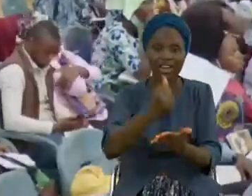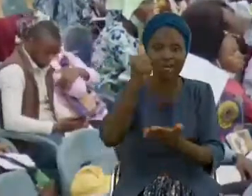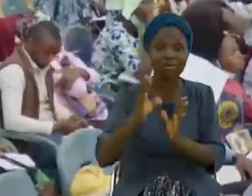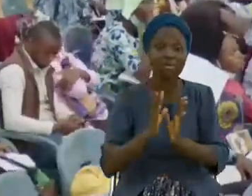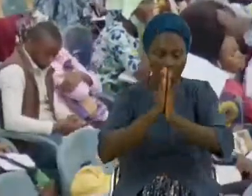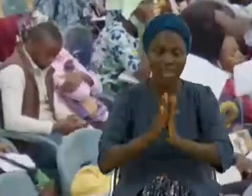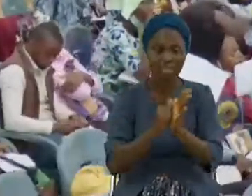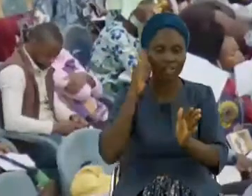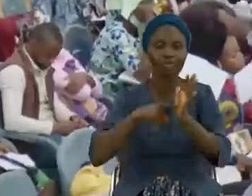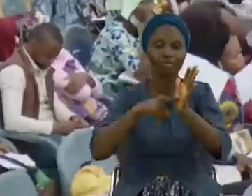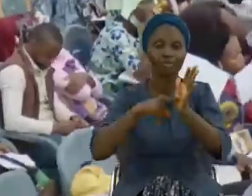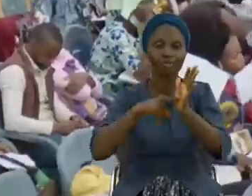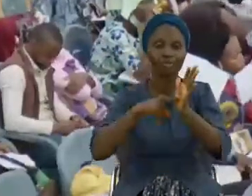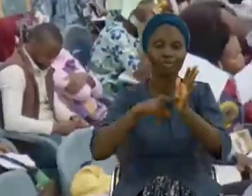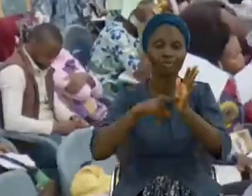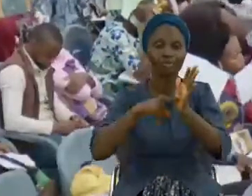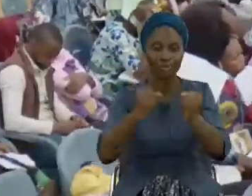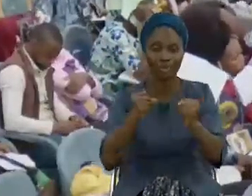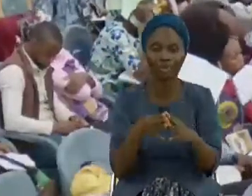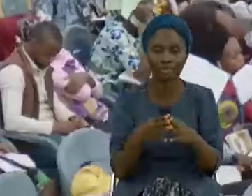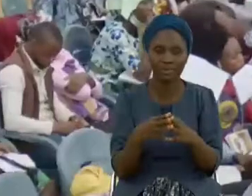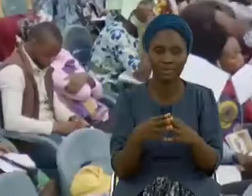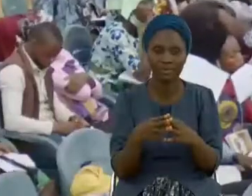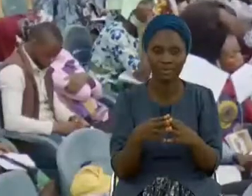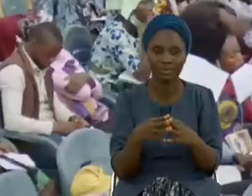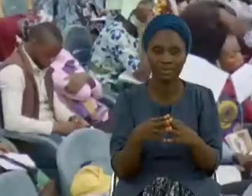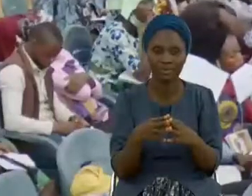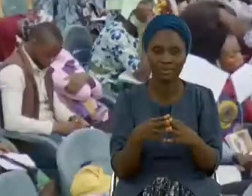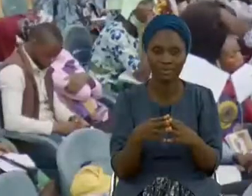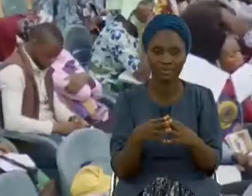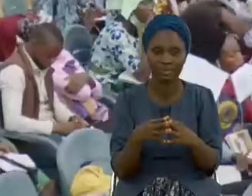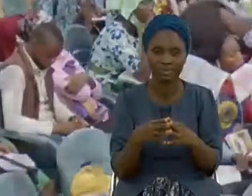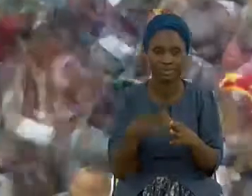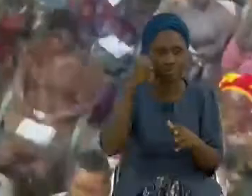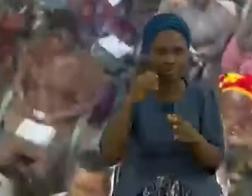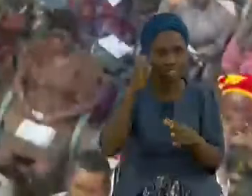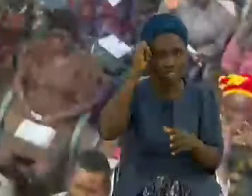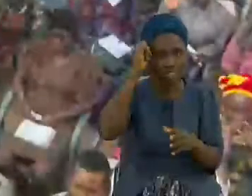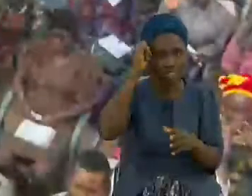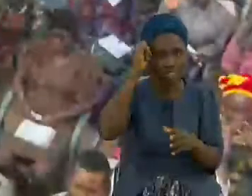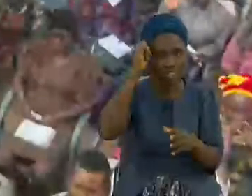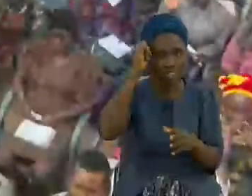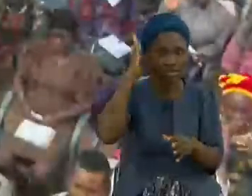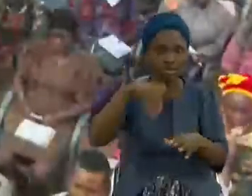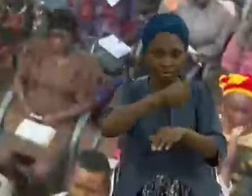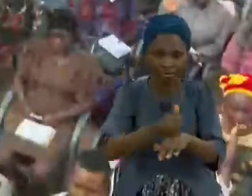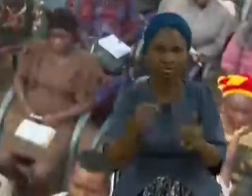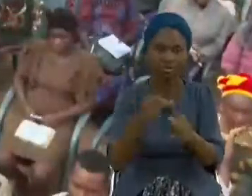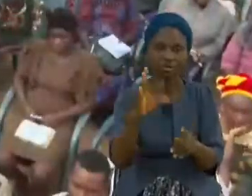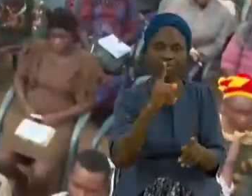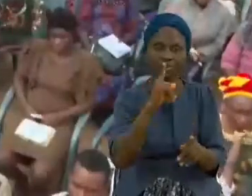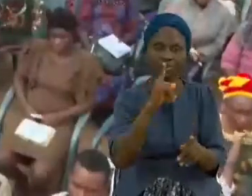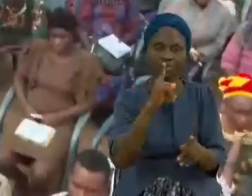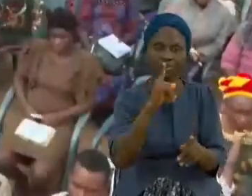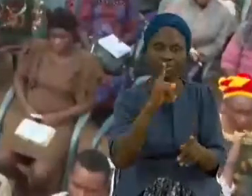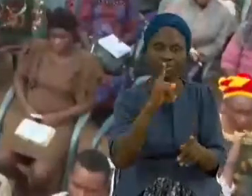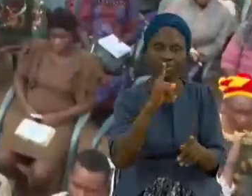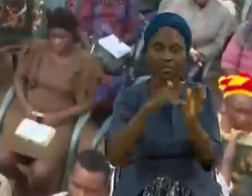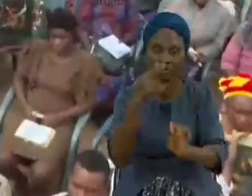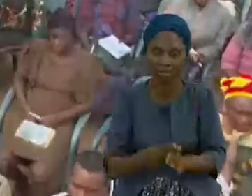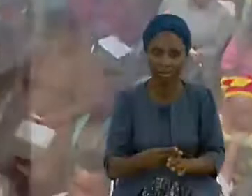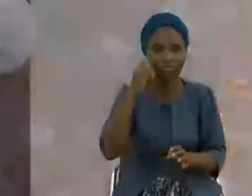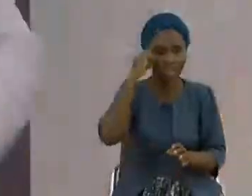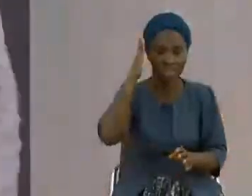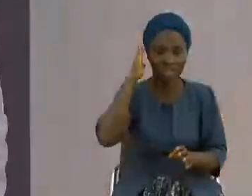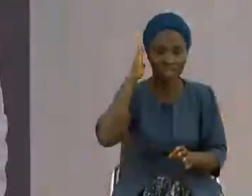i'll confirm the word of your mouth and confirm the message coming from you anywhere you